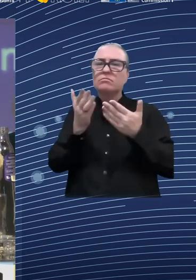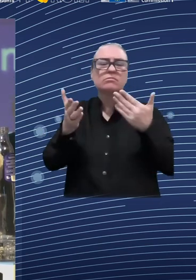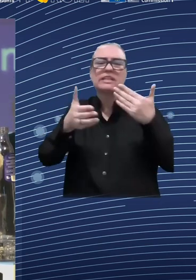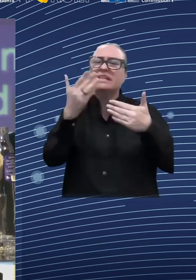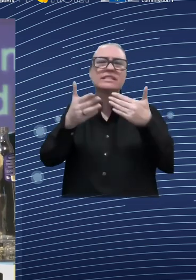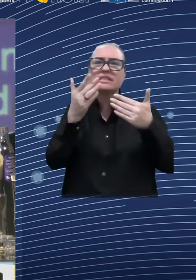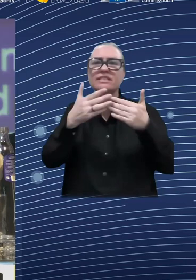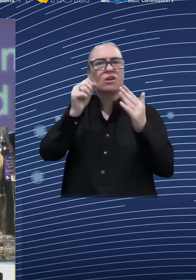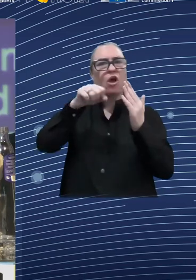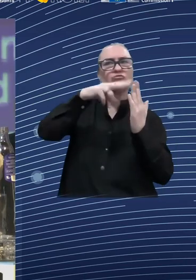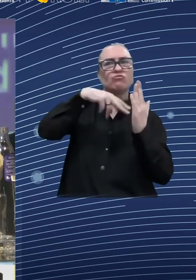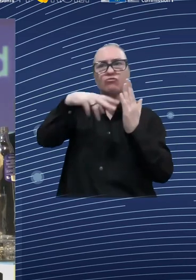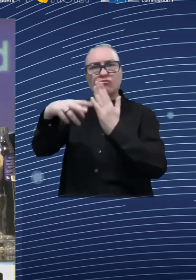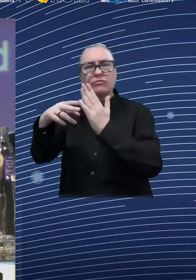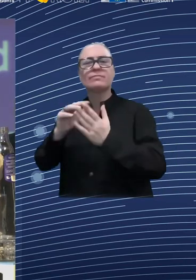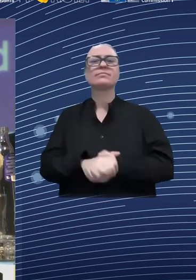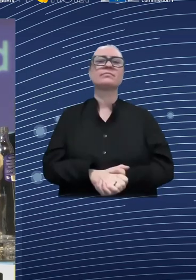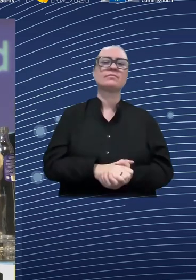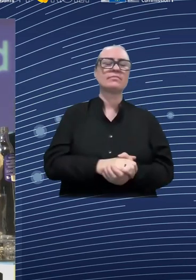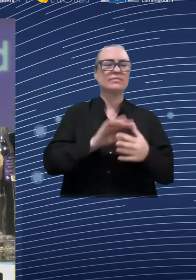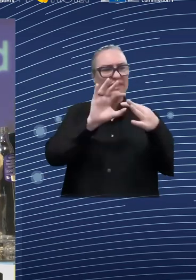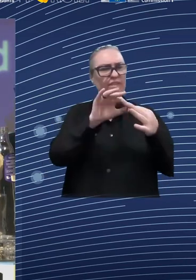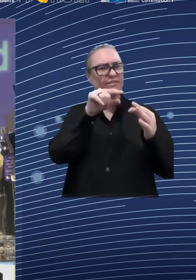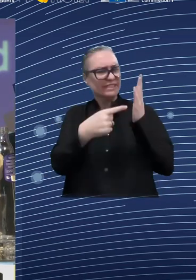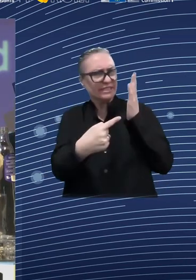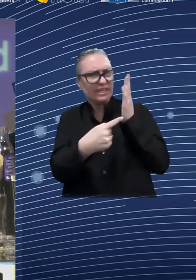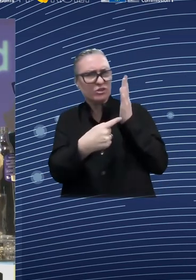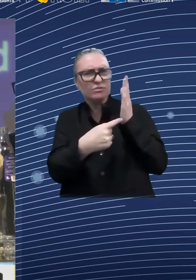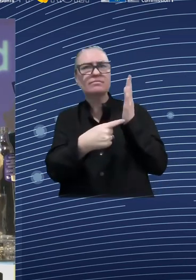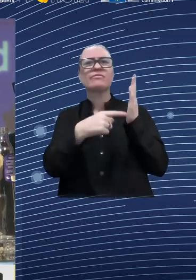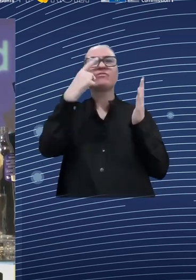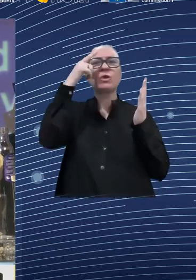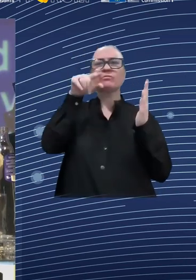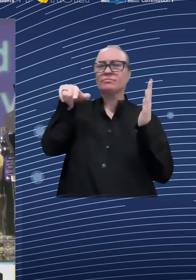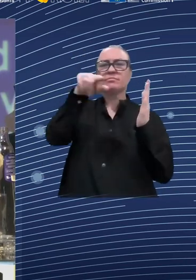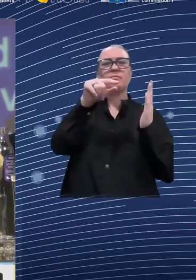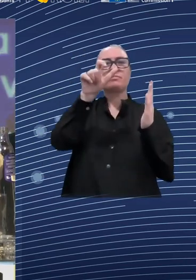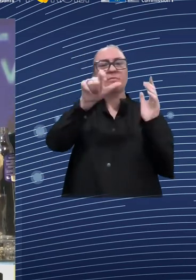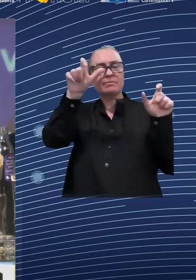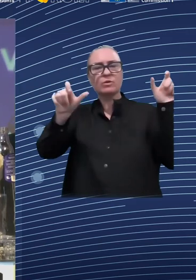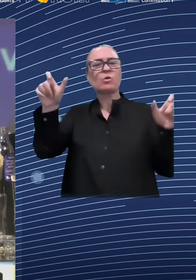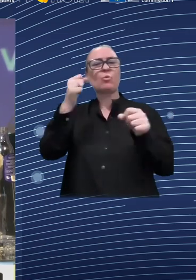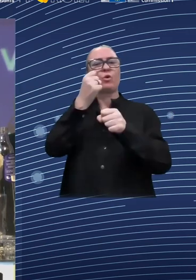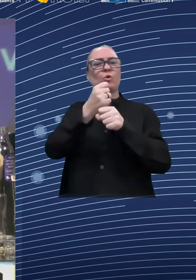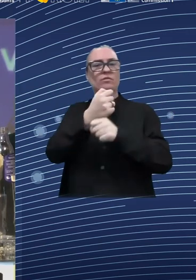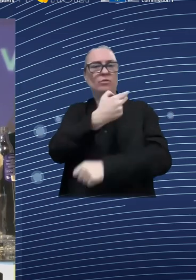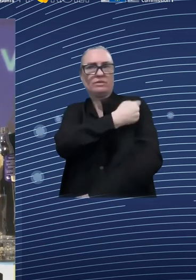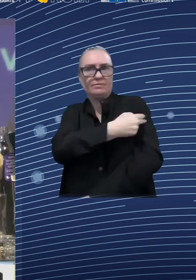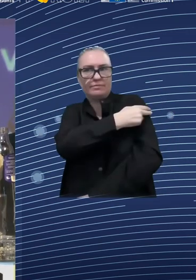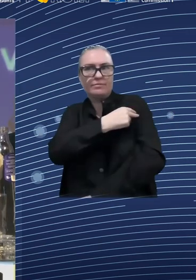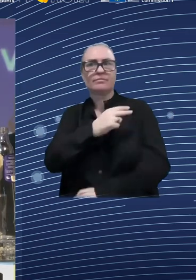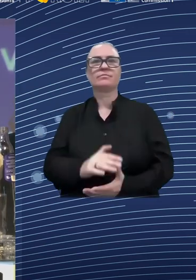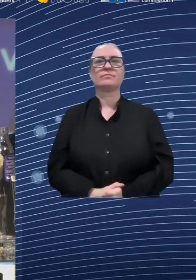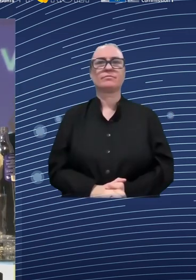it addressed those female very specifically and very targeted. And they moved on with those programs